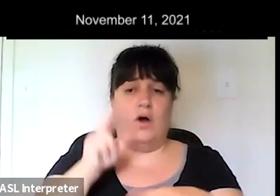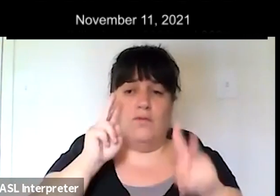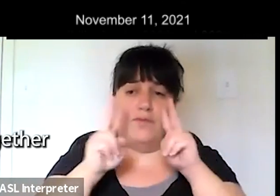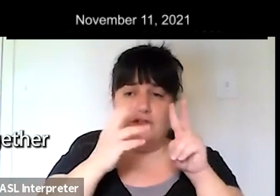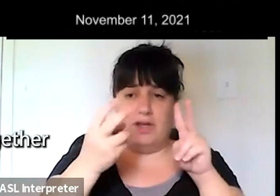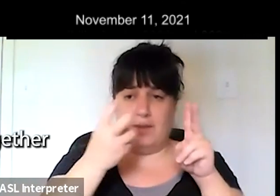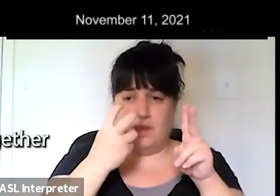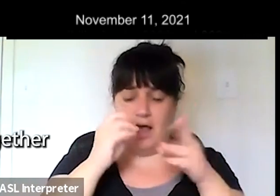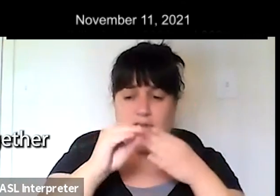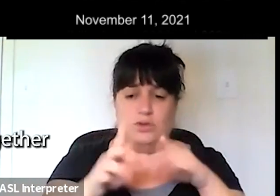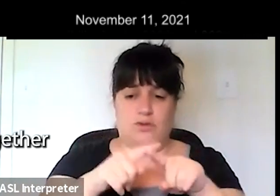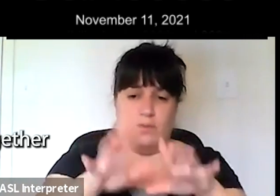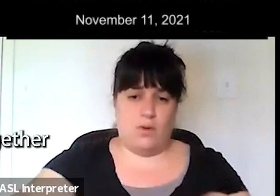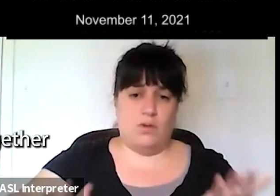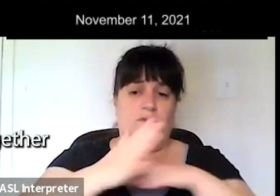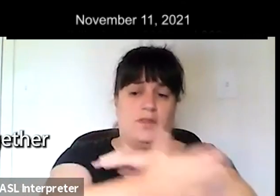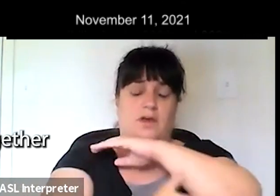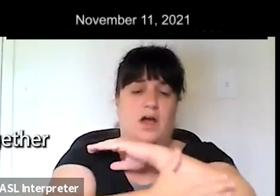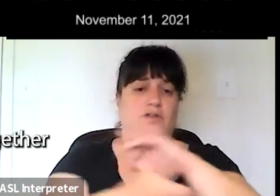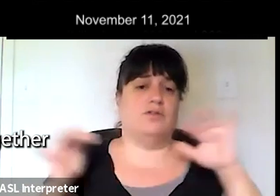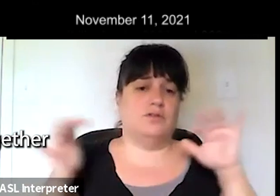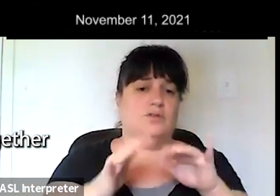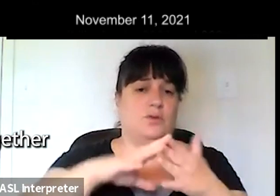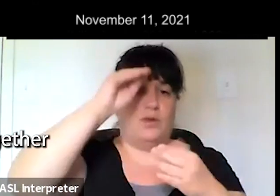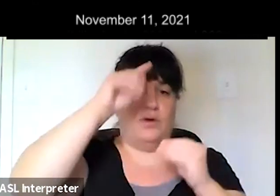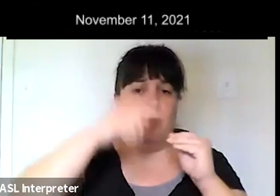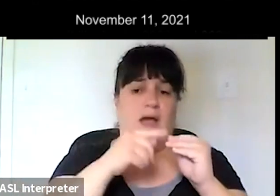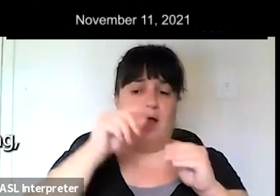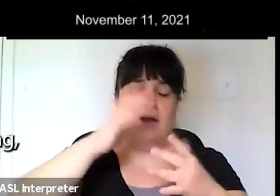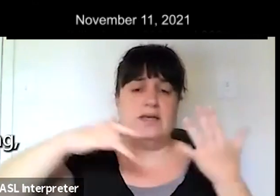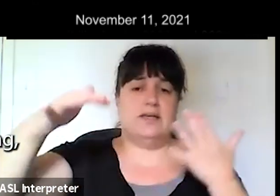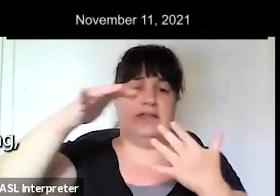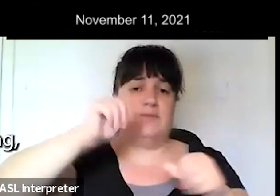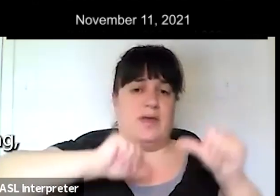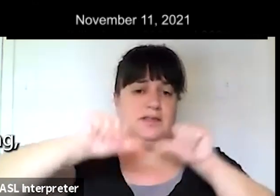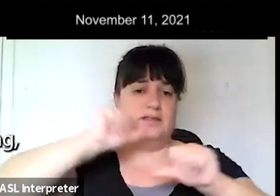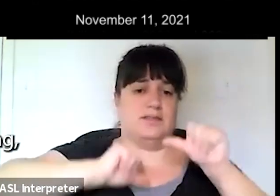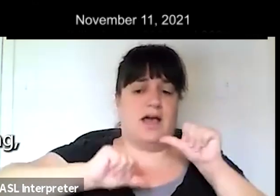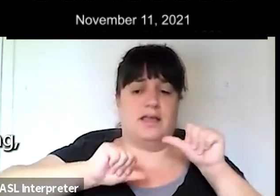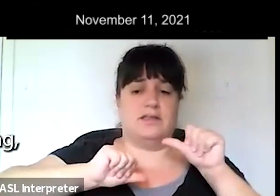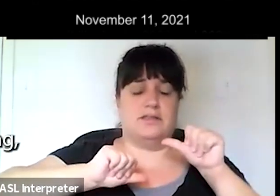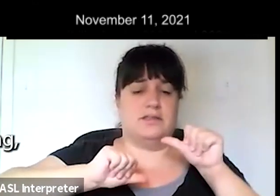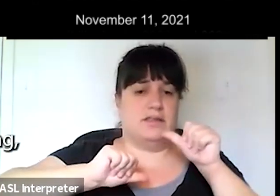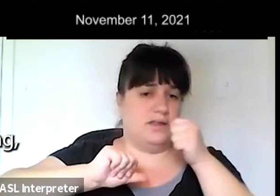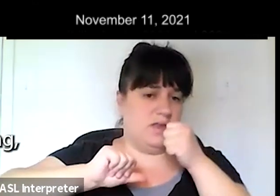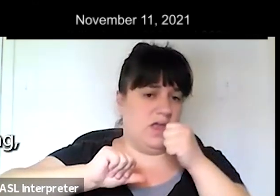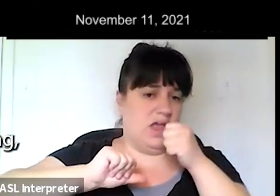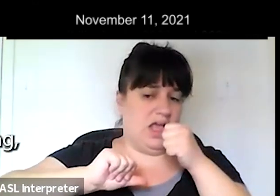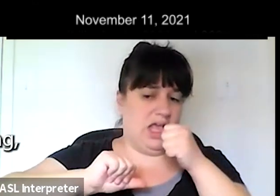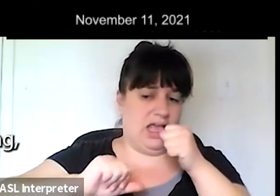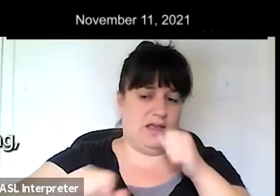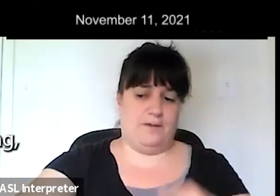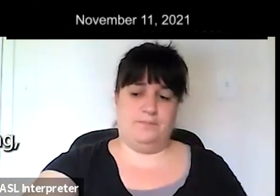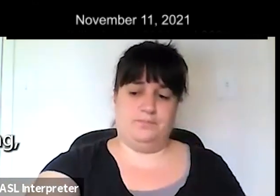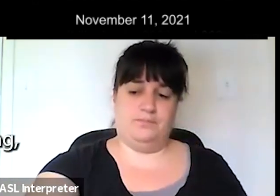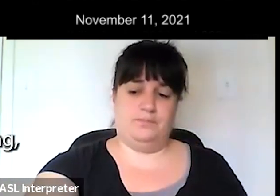blind students from across the country who came together to learn about space science. And here they're actually purchasing, if